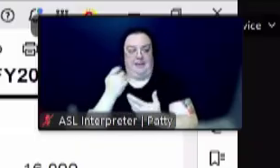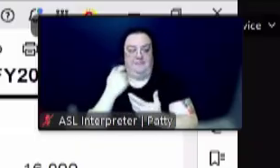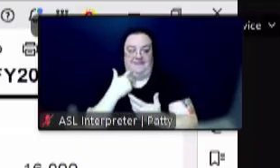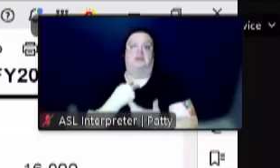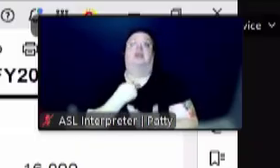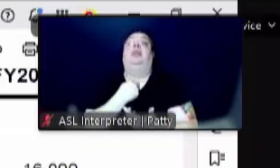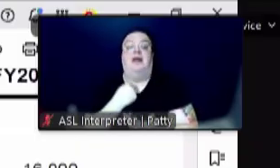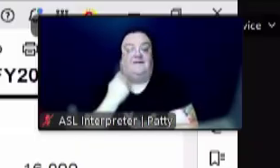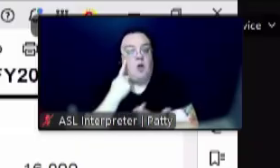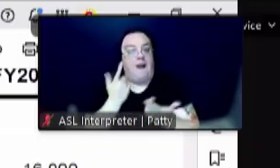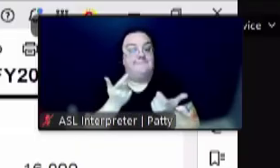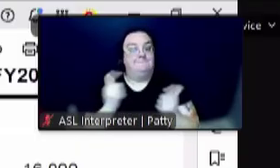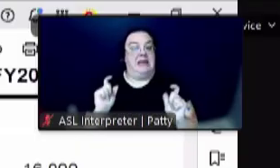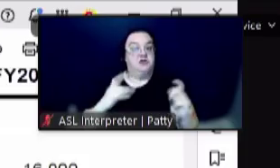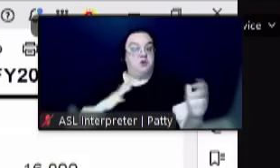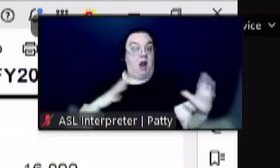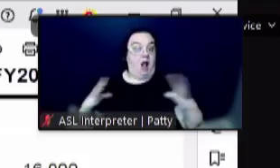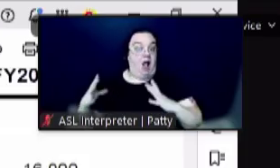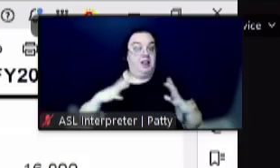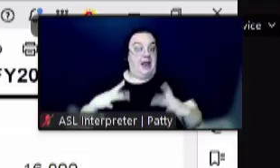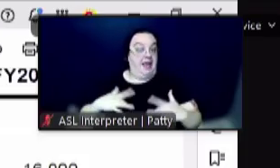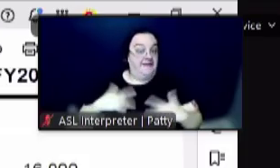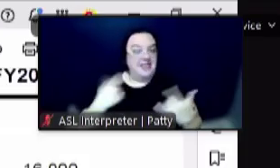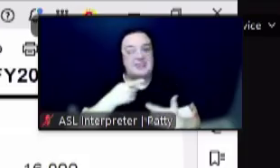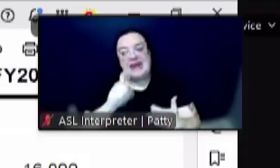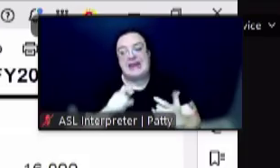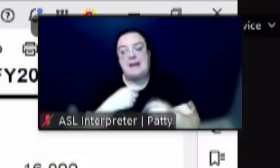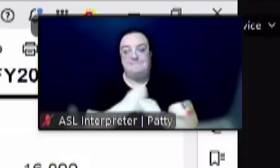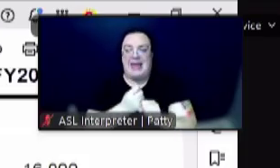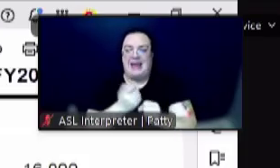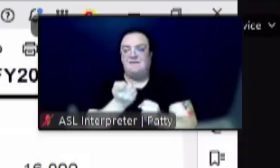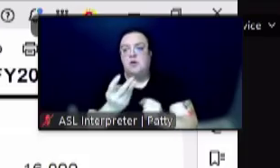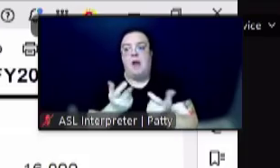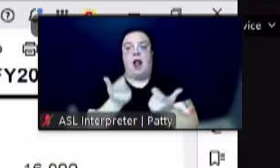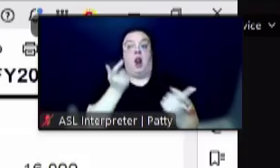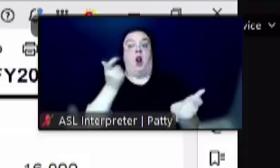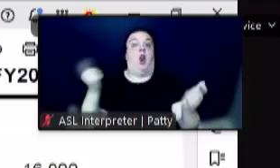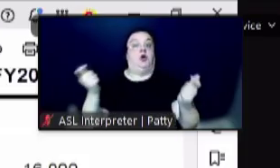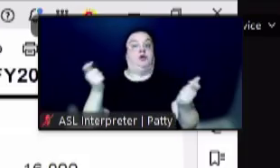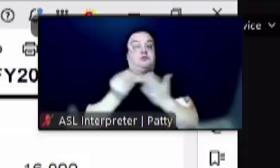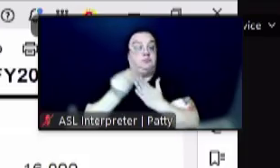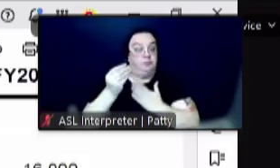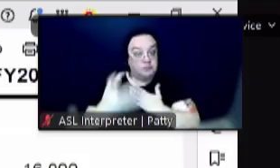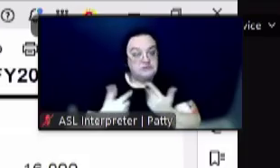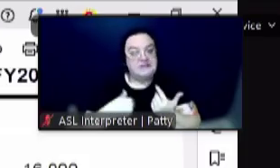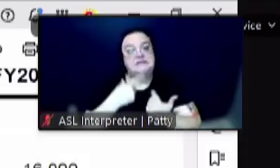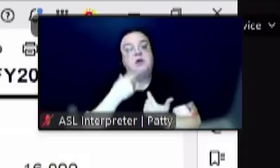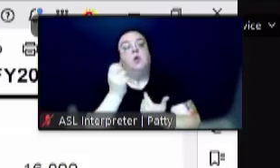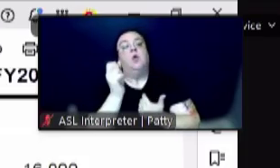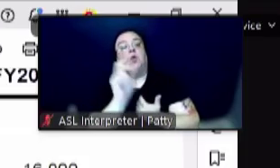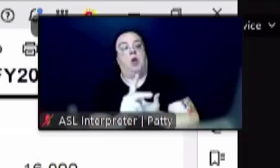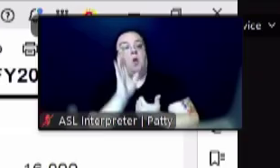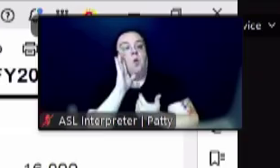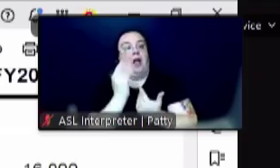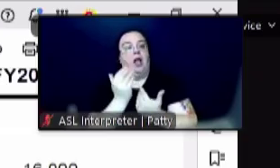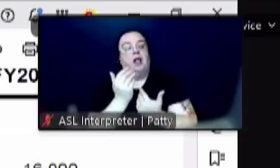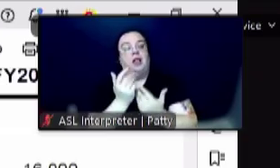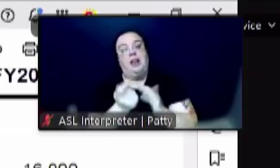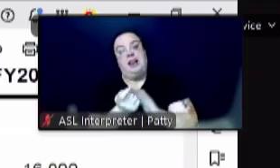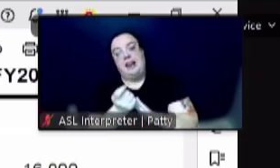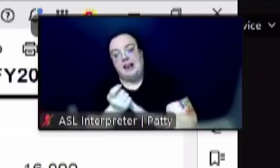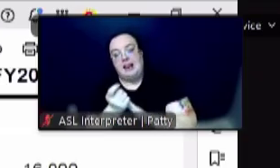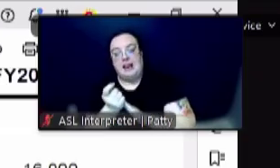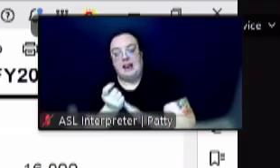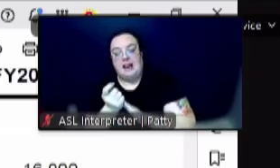major holiday event, and they needed to make a few big purchases. And I said, all right, well, we're just going to eliminate that moving forward.